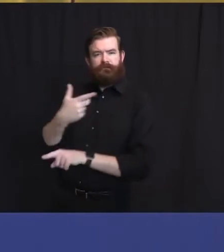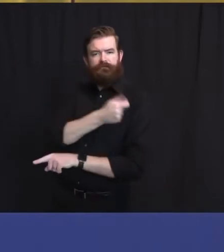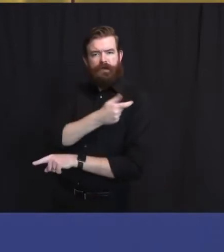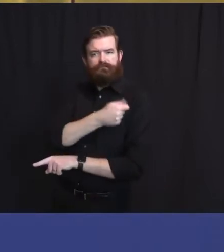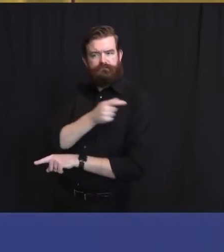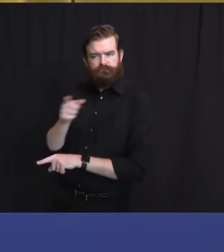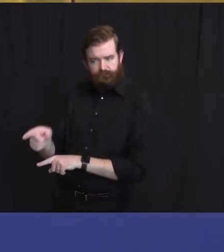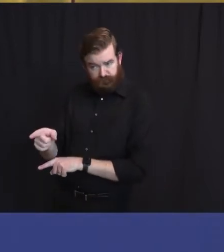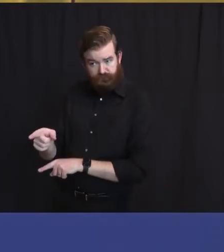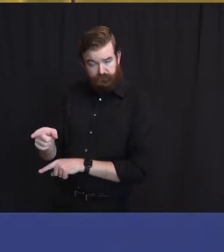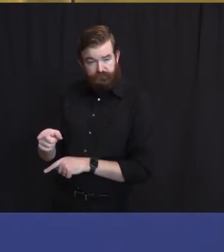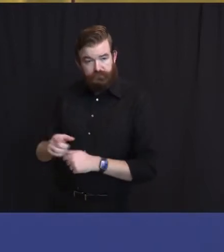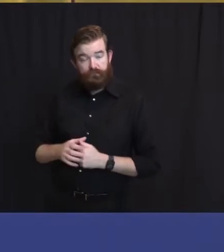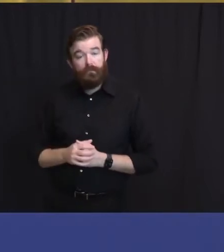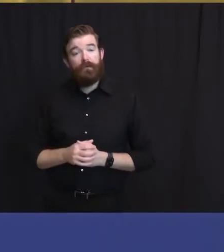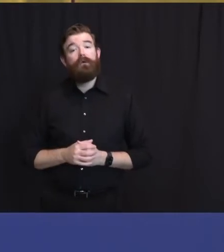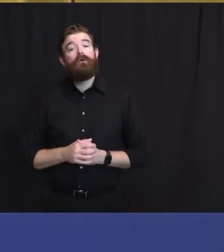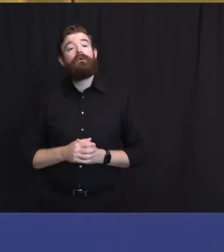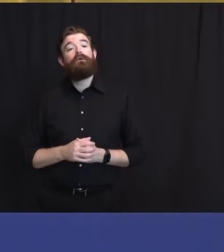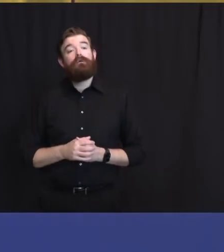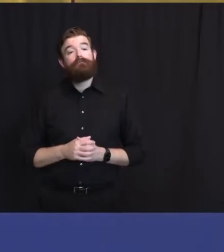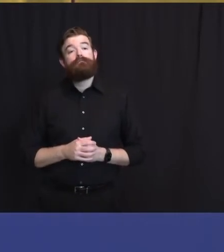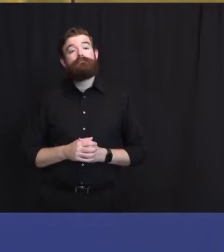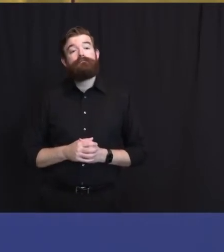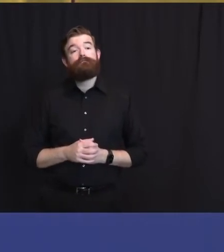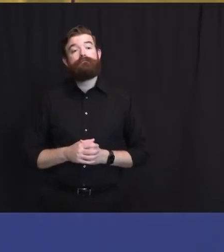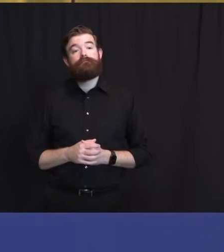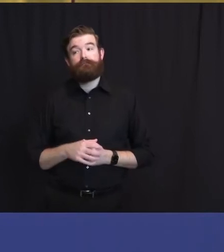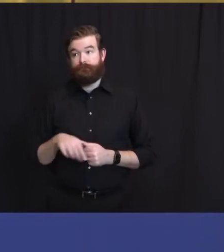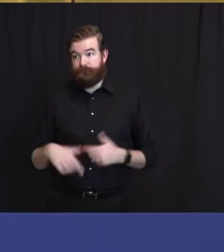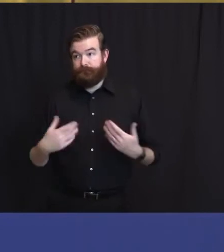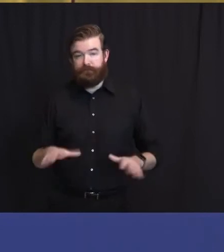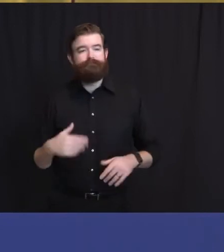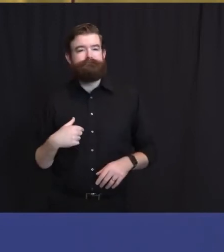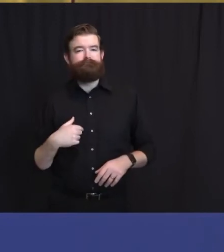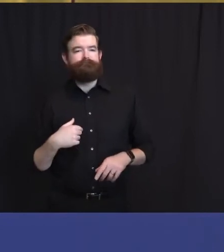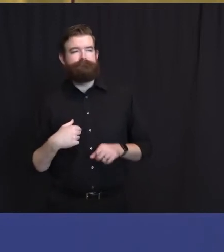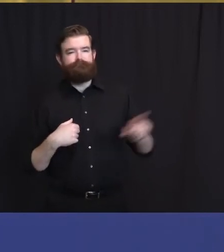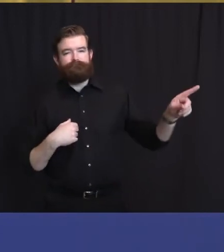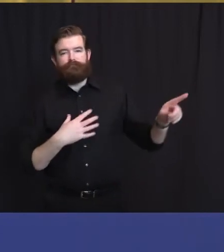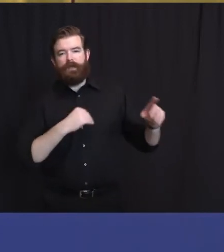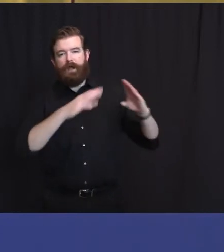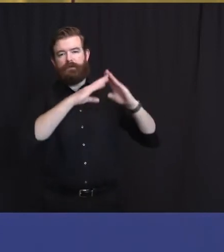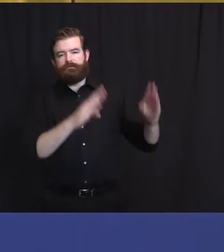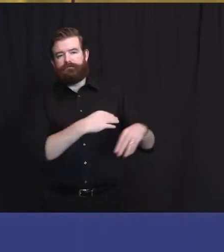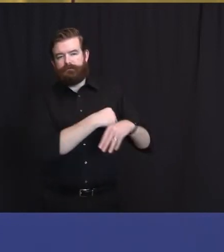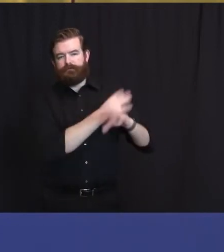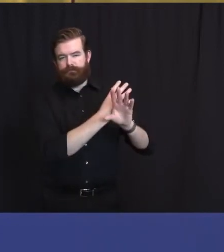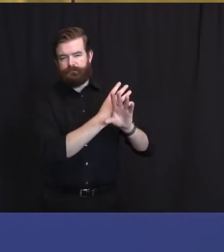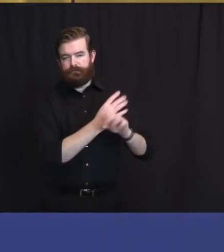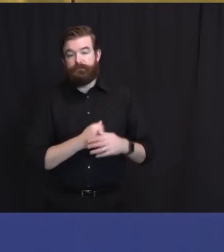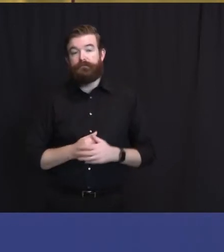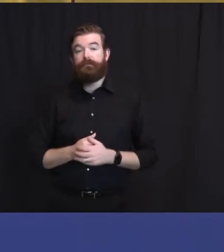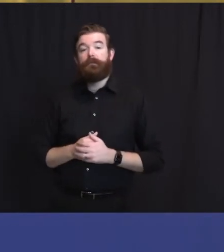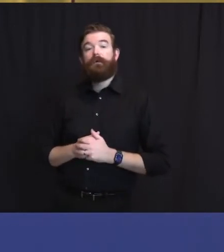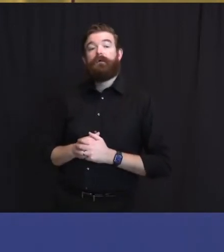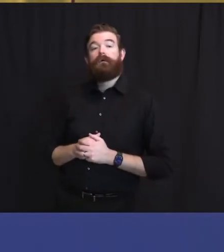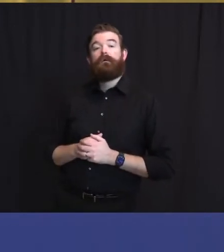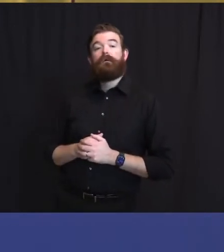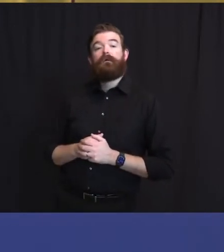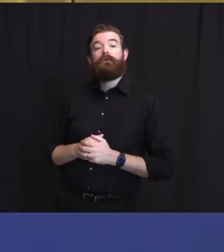House call right after this, and my guess is this story will continue to evolve. I think anybody who thinks this is a straight line,